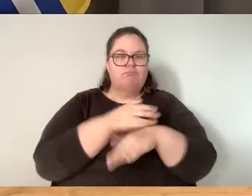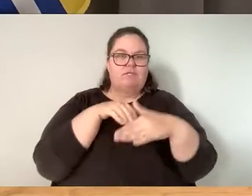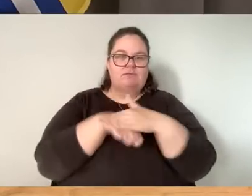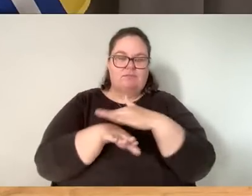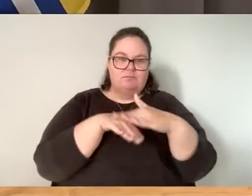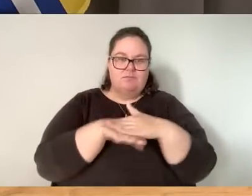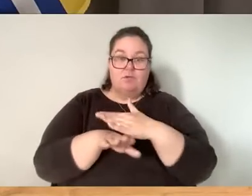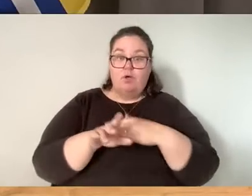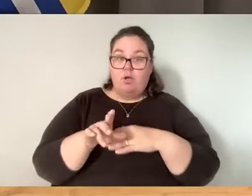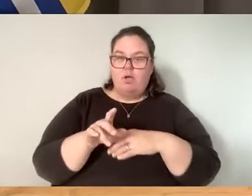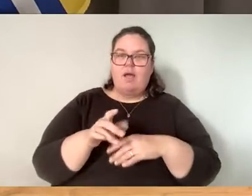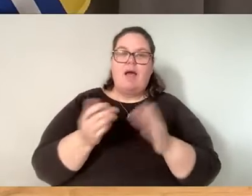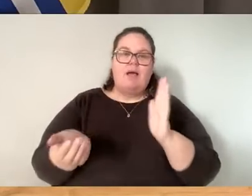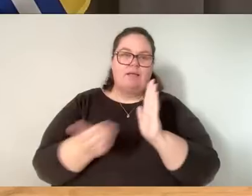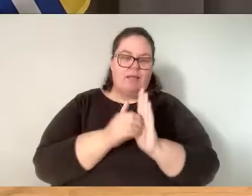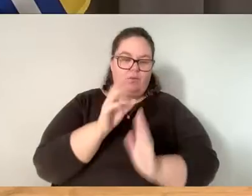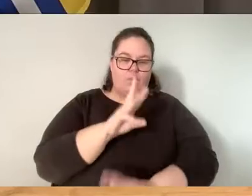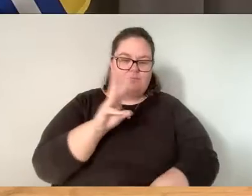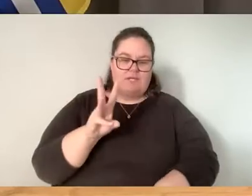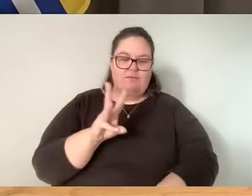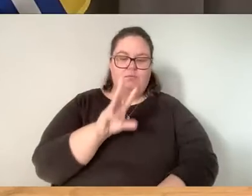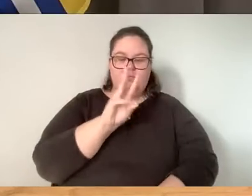on